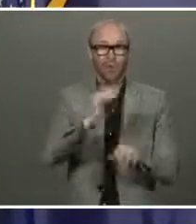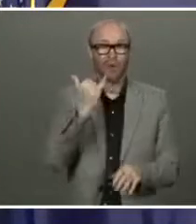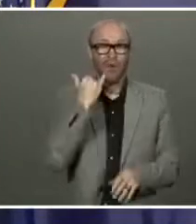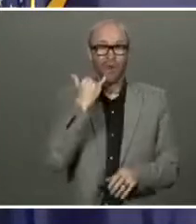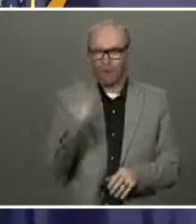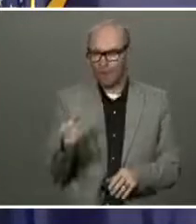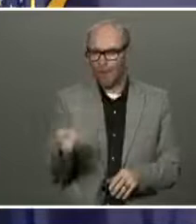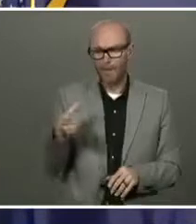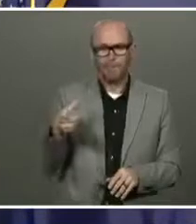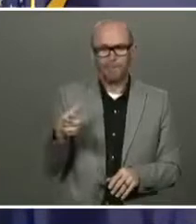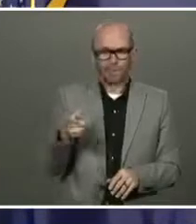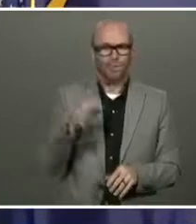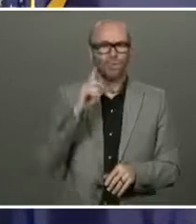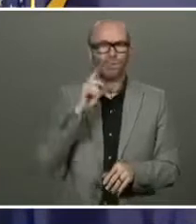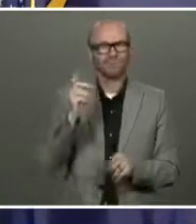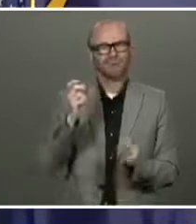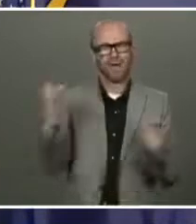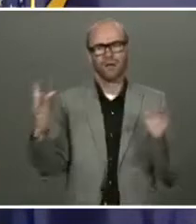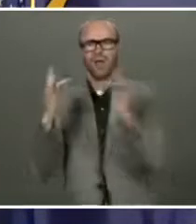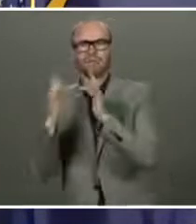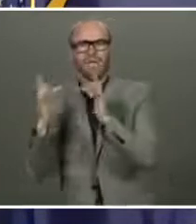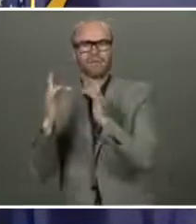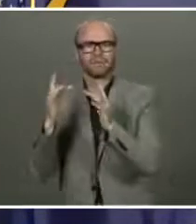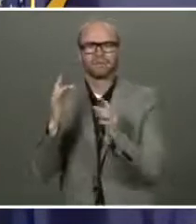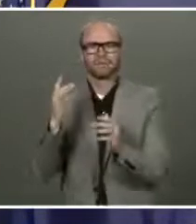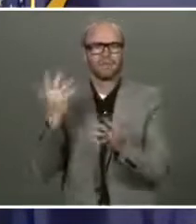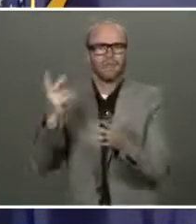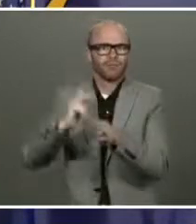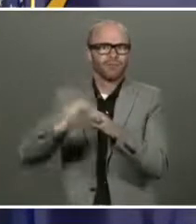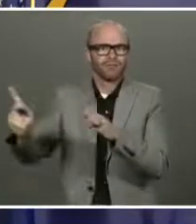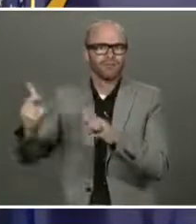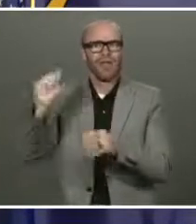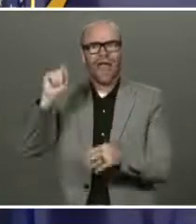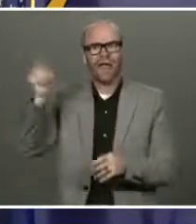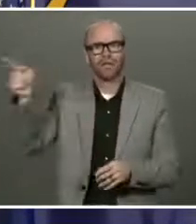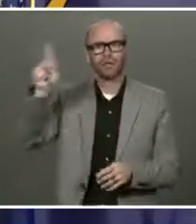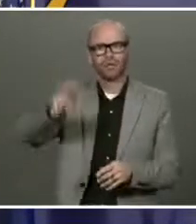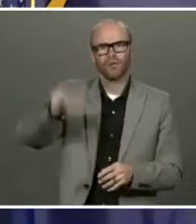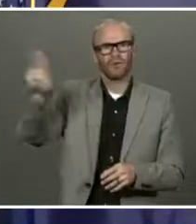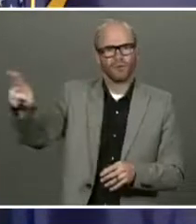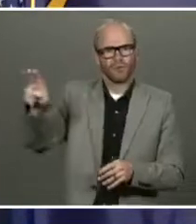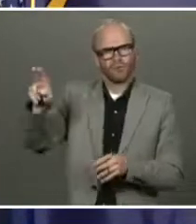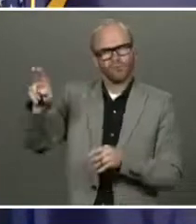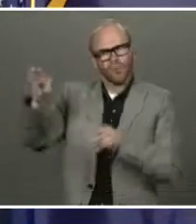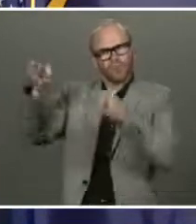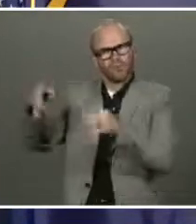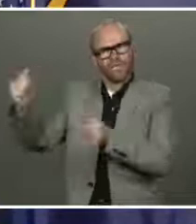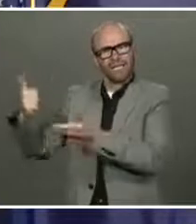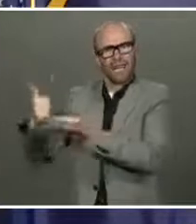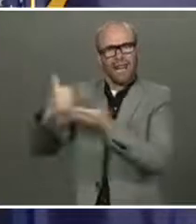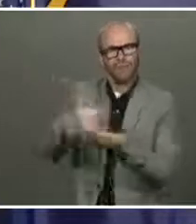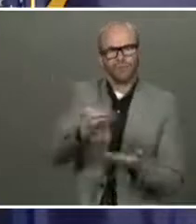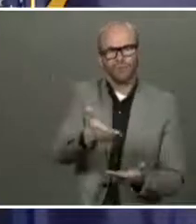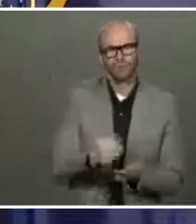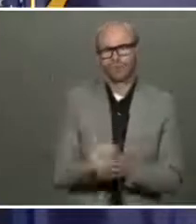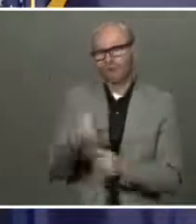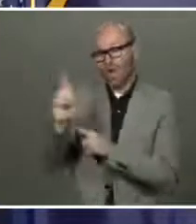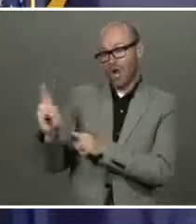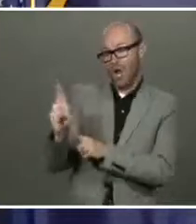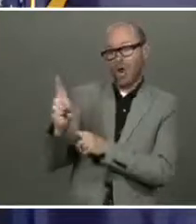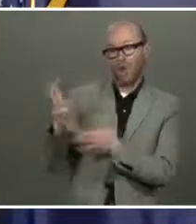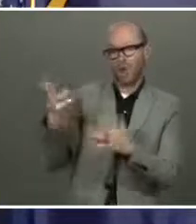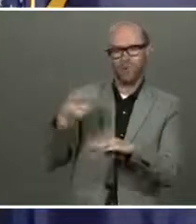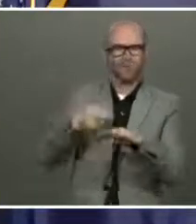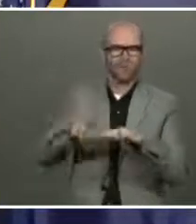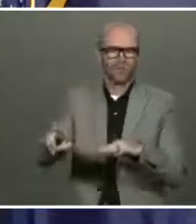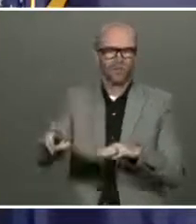device, you can immediately be in contact with one of our professionals at the University of Utah who could help. And then the R is for refer. So we persuade